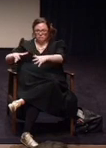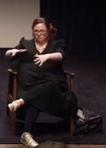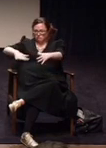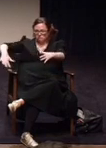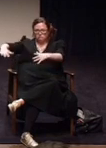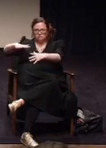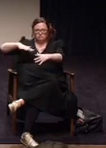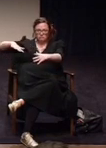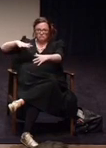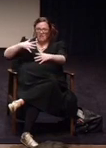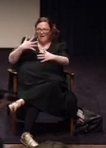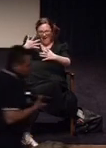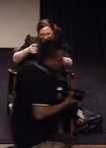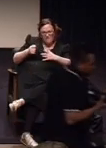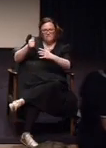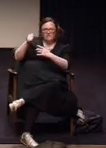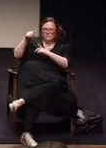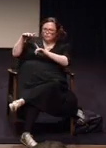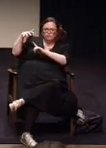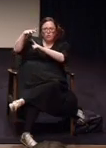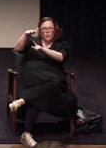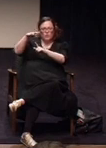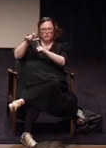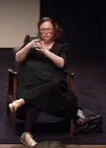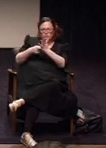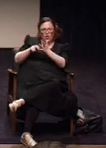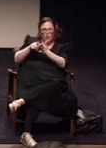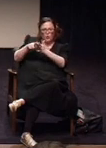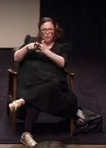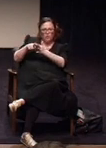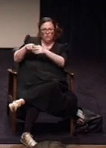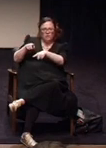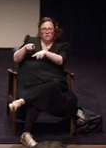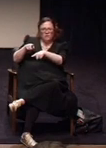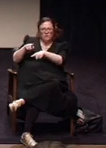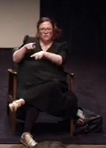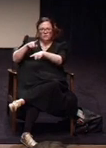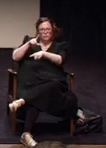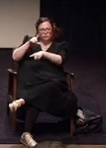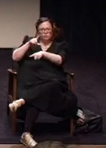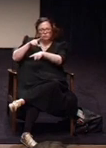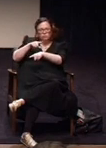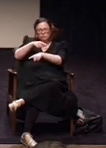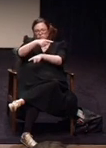we are actually monitoring every drone that is reported to the police.